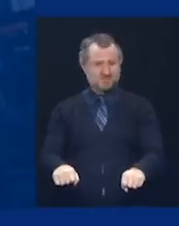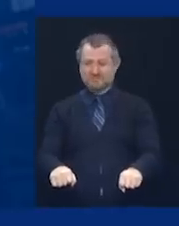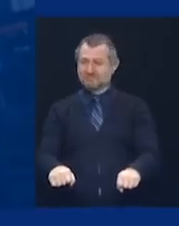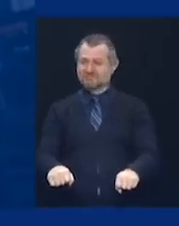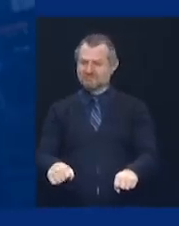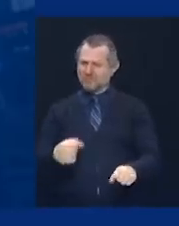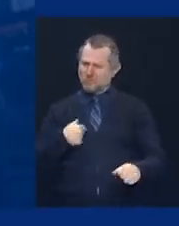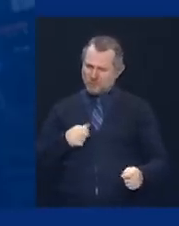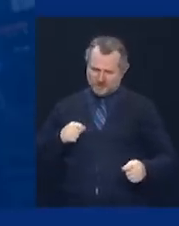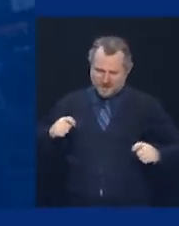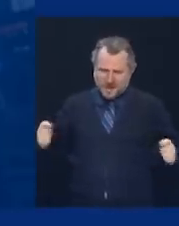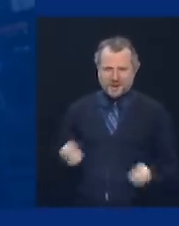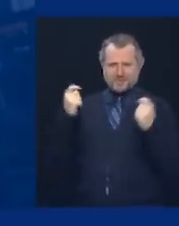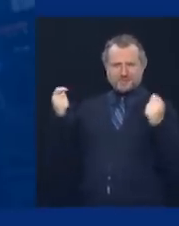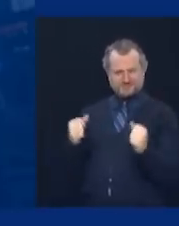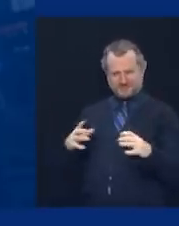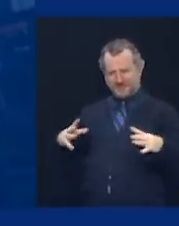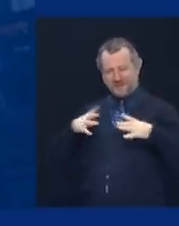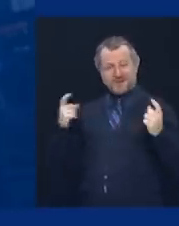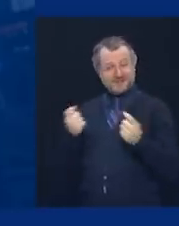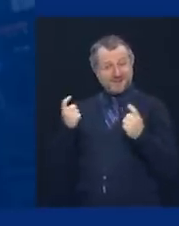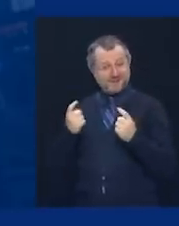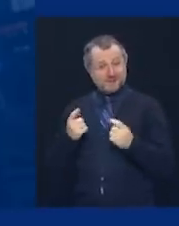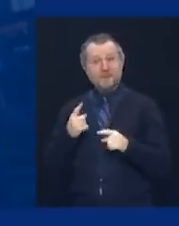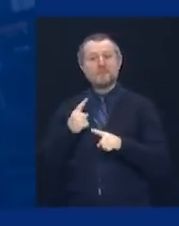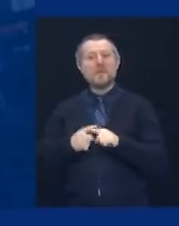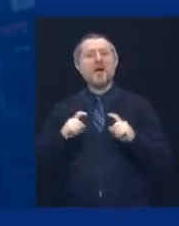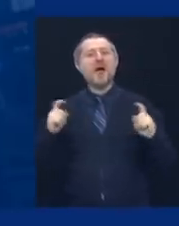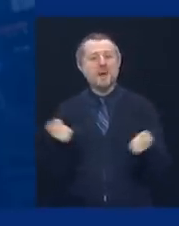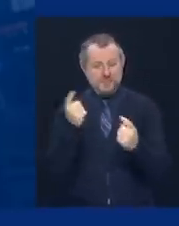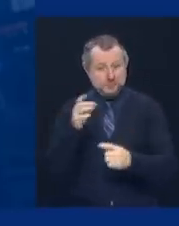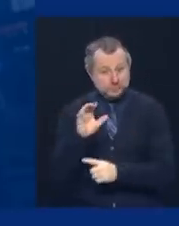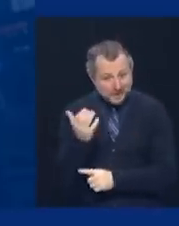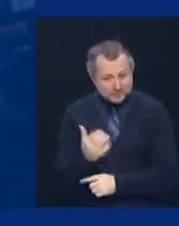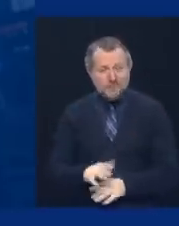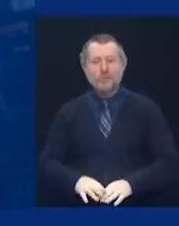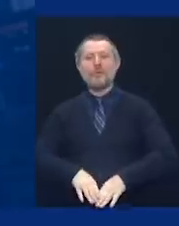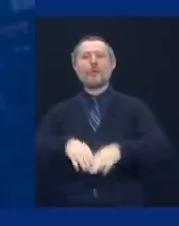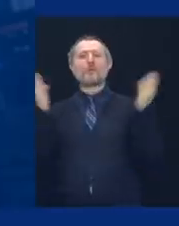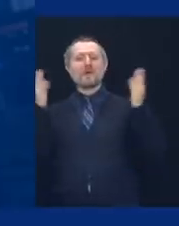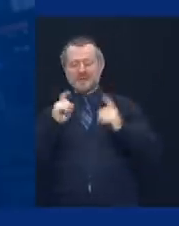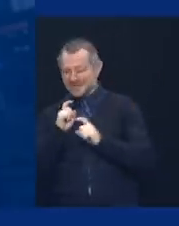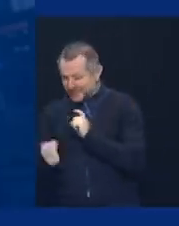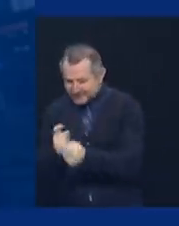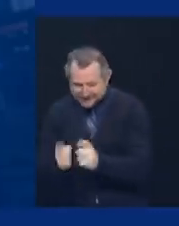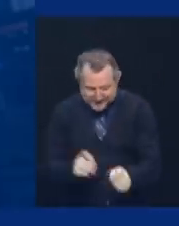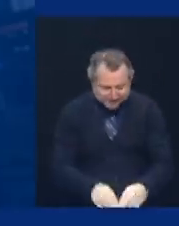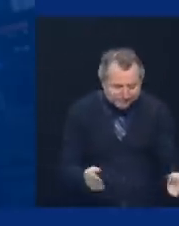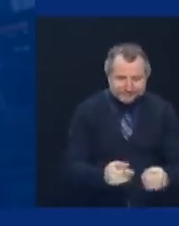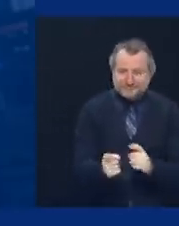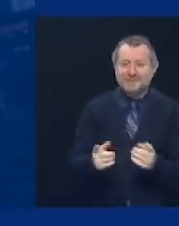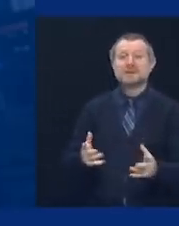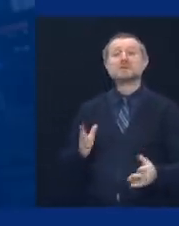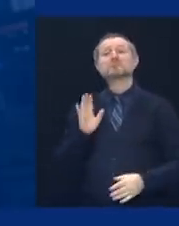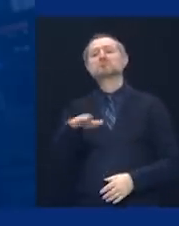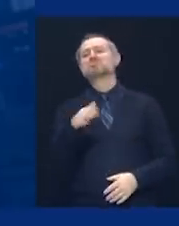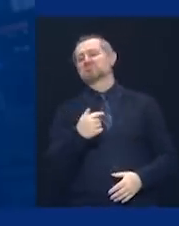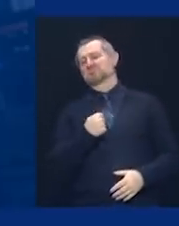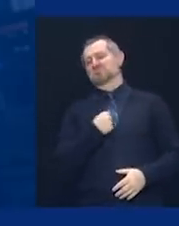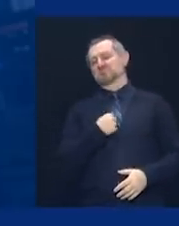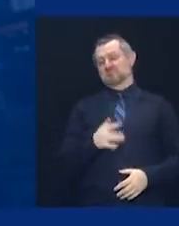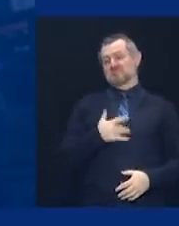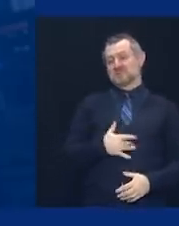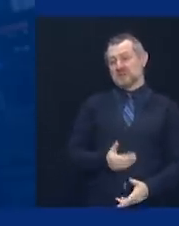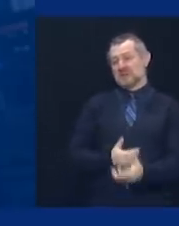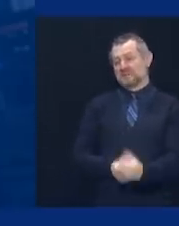the holidays, celebrate Christmas, open the gifts. I actually think I'm going to get good gifts